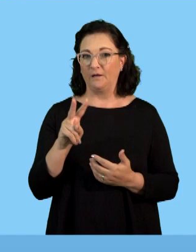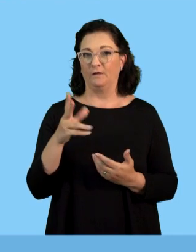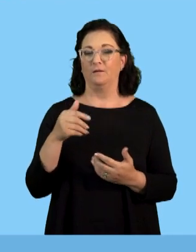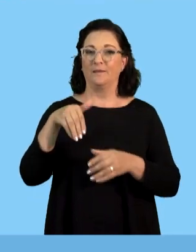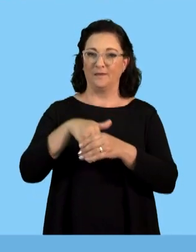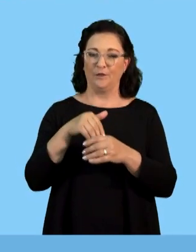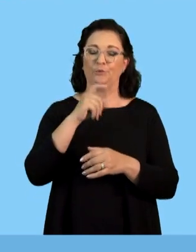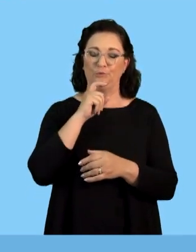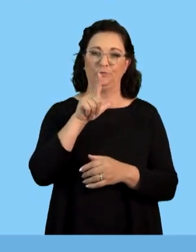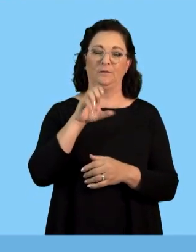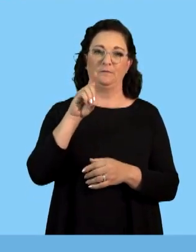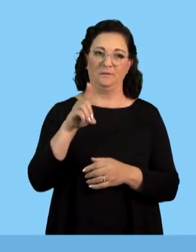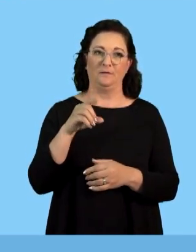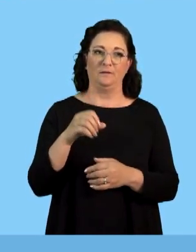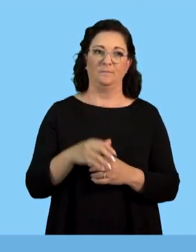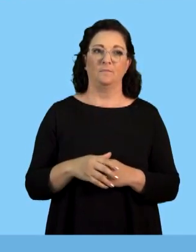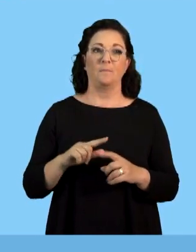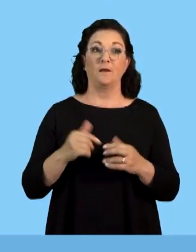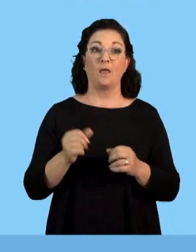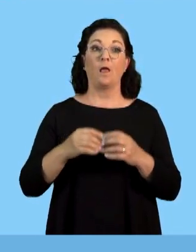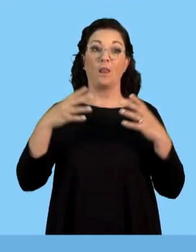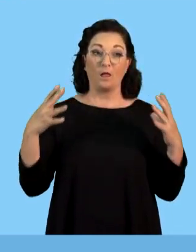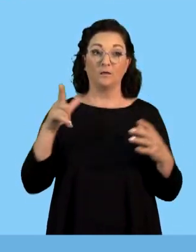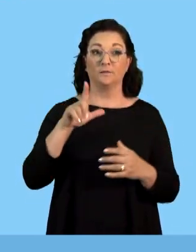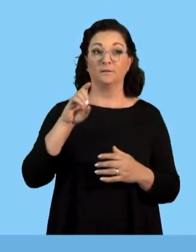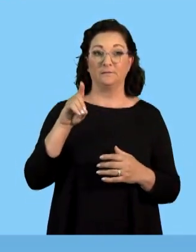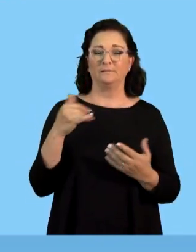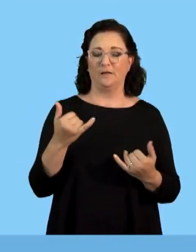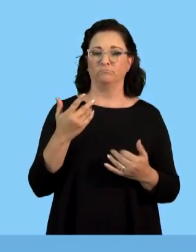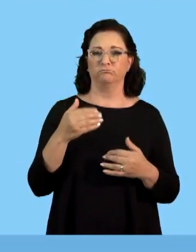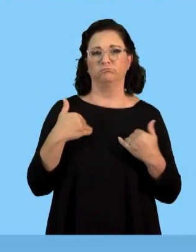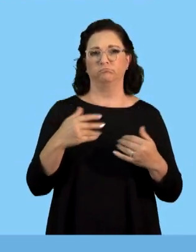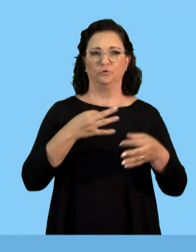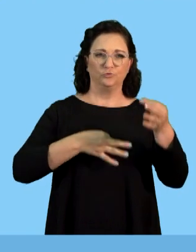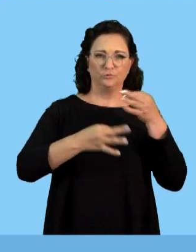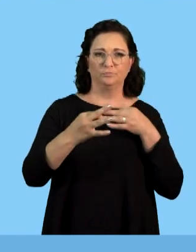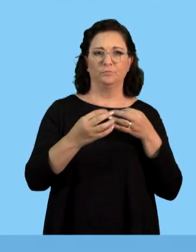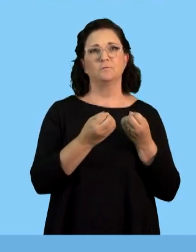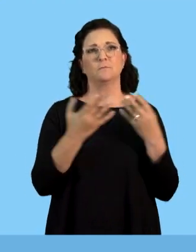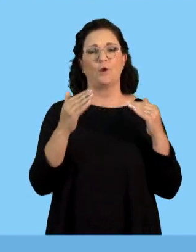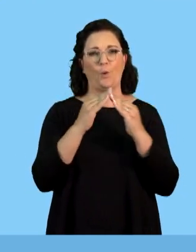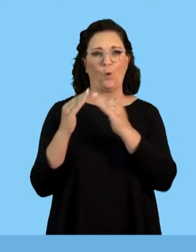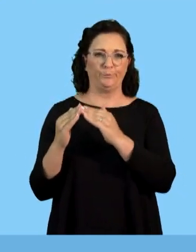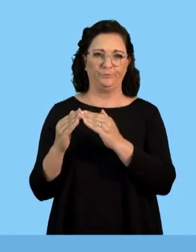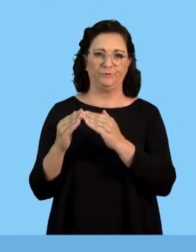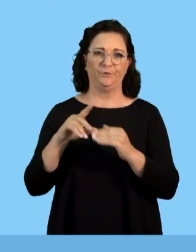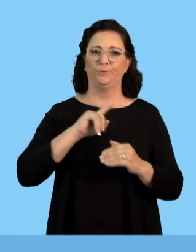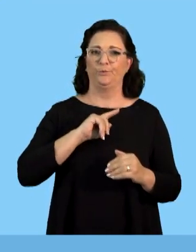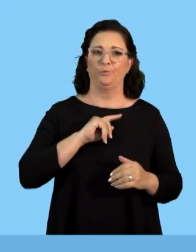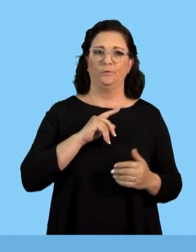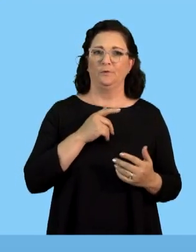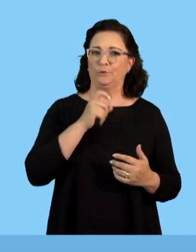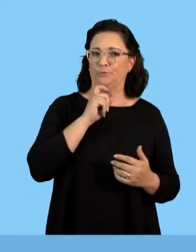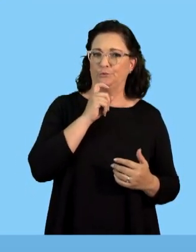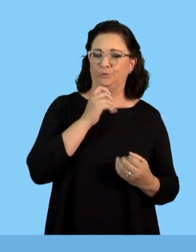use our LED lights. So larger LEDs are also replacing traditional light bulbs in many homes because they